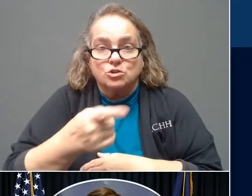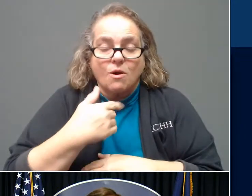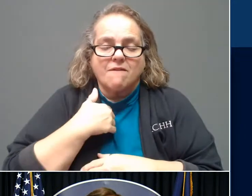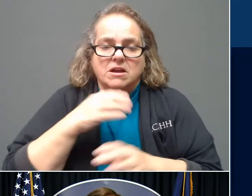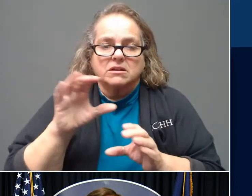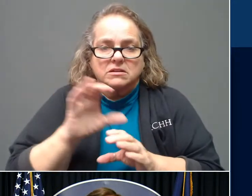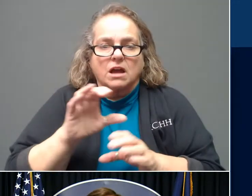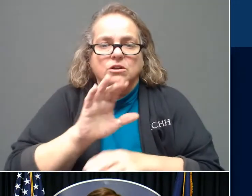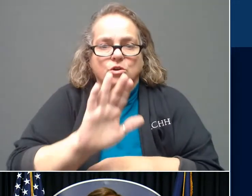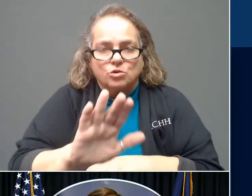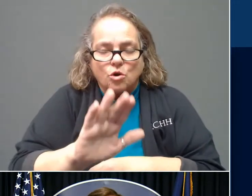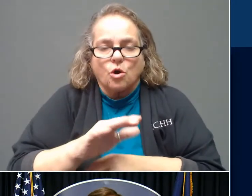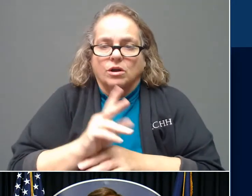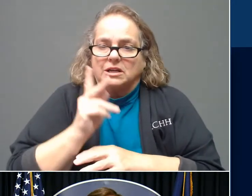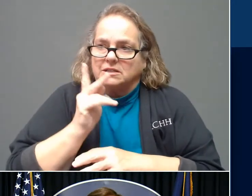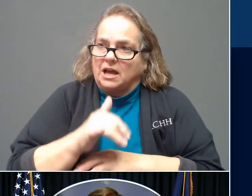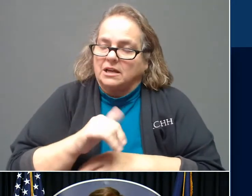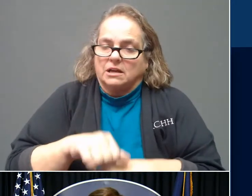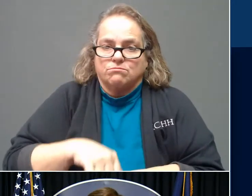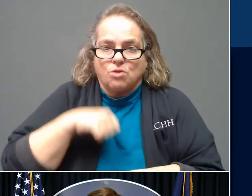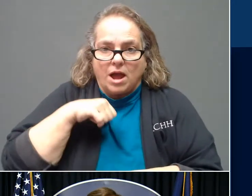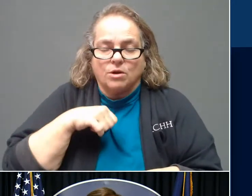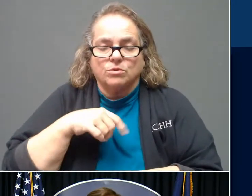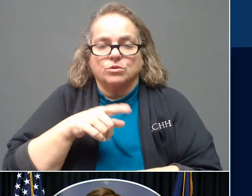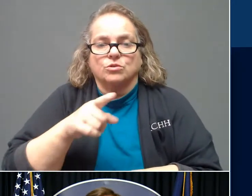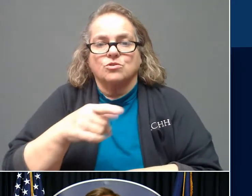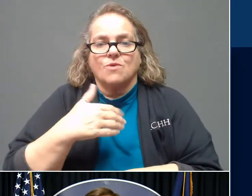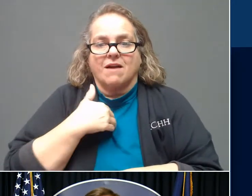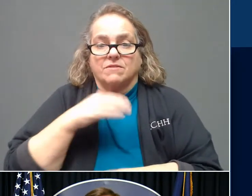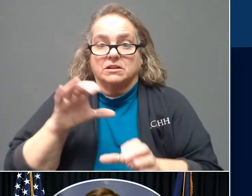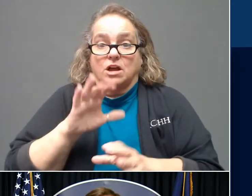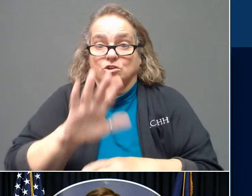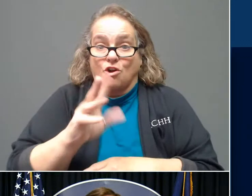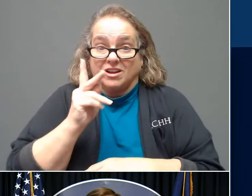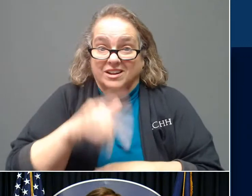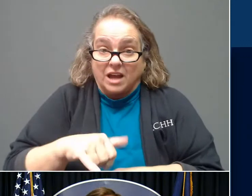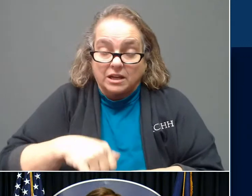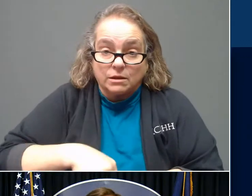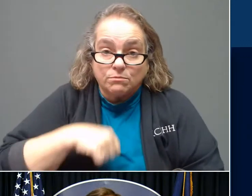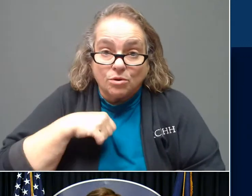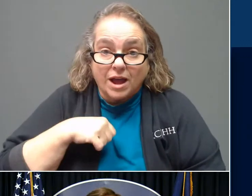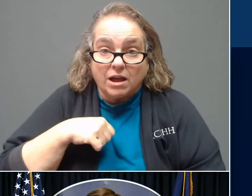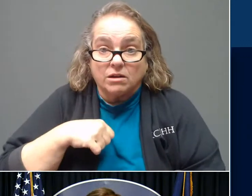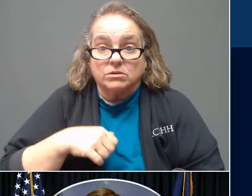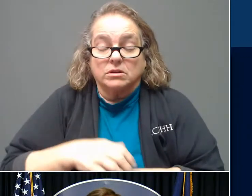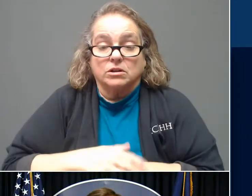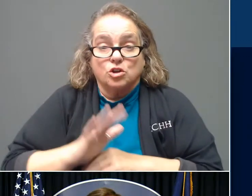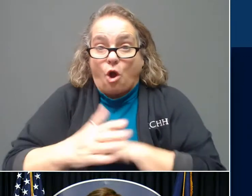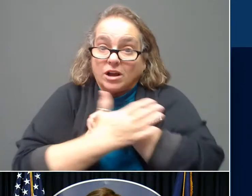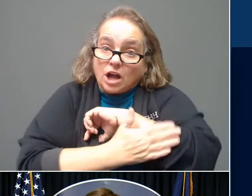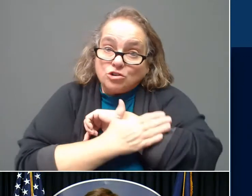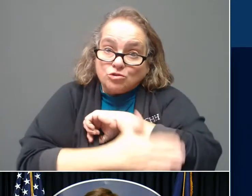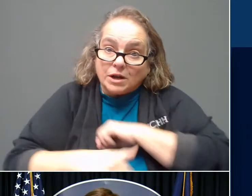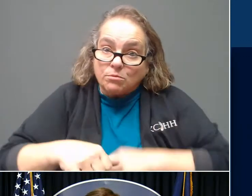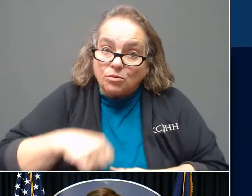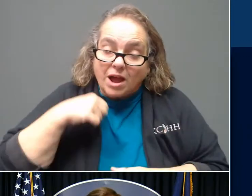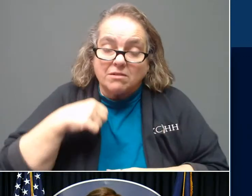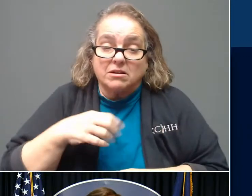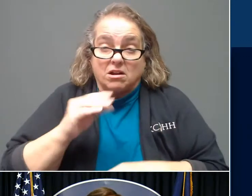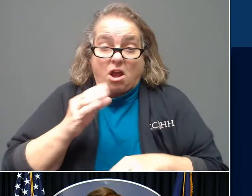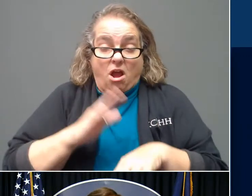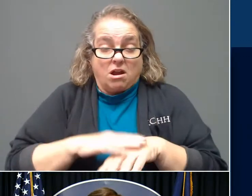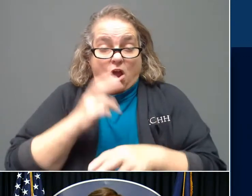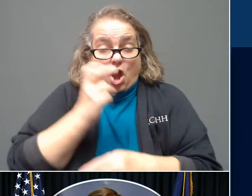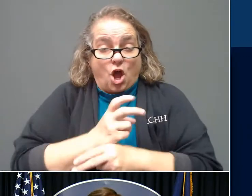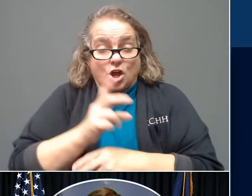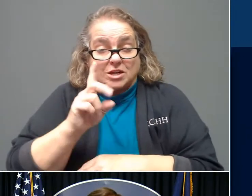Commonwealth proud. You've done your country proud. And on those hard days, just remember, just looking